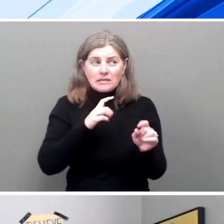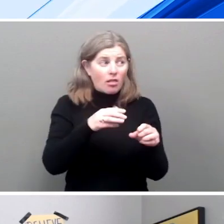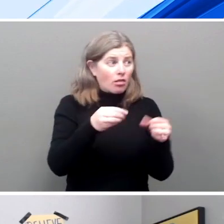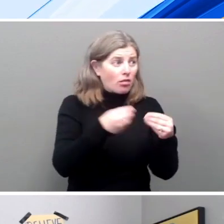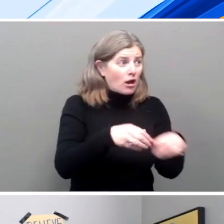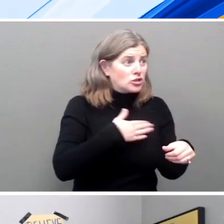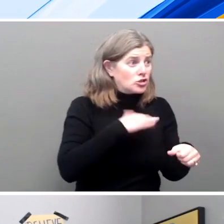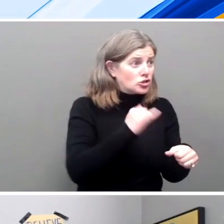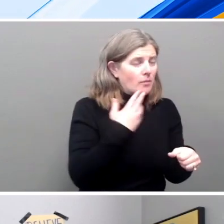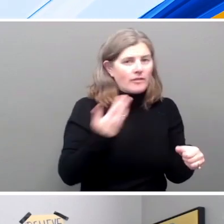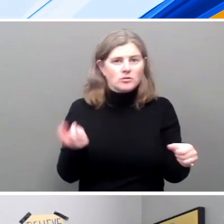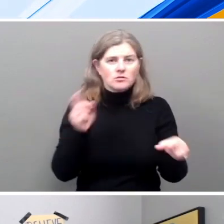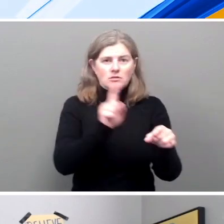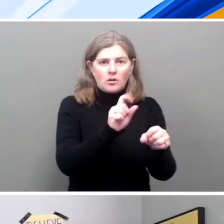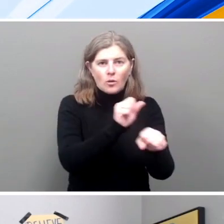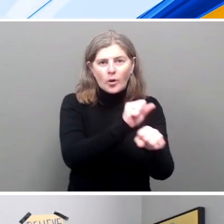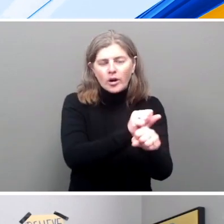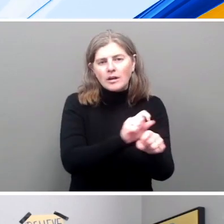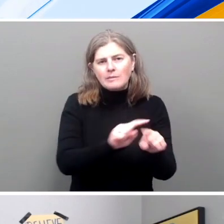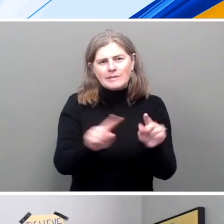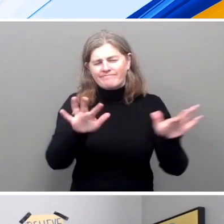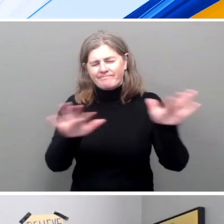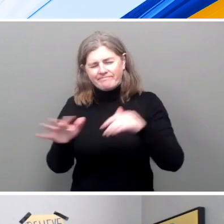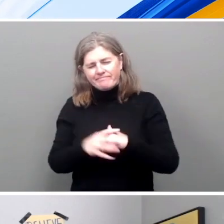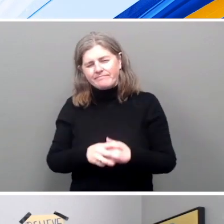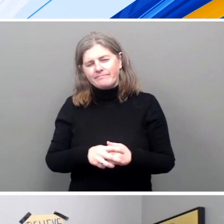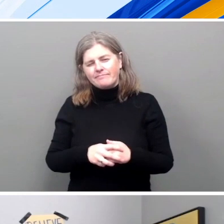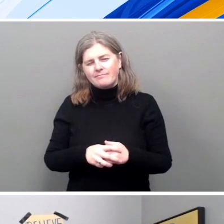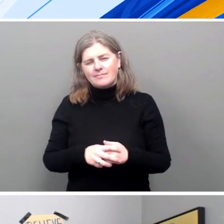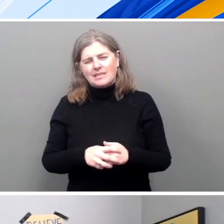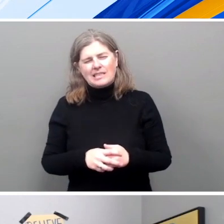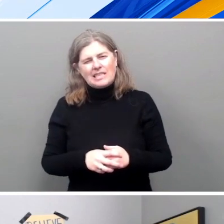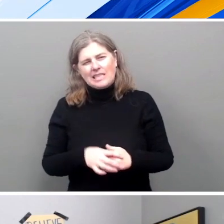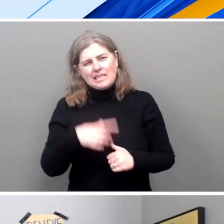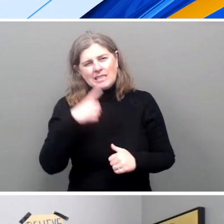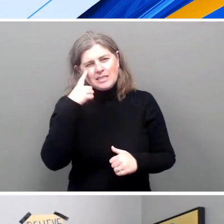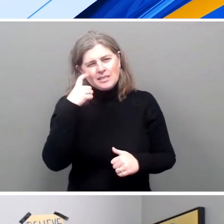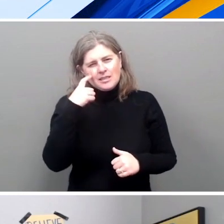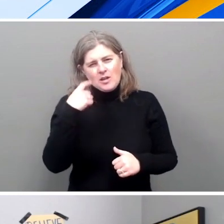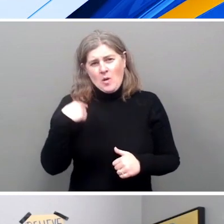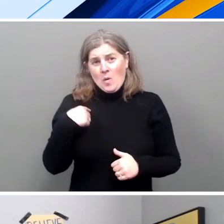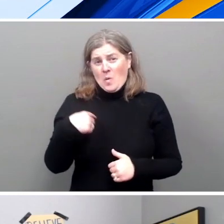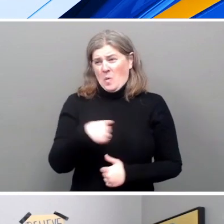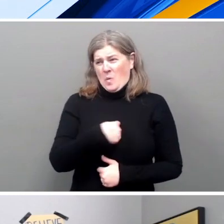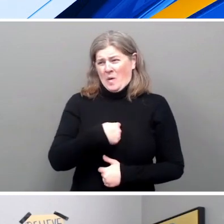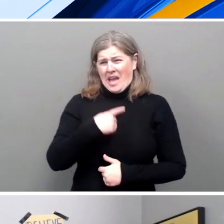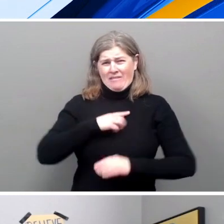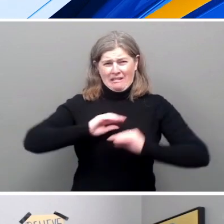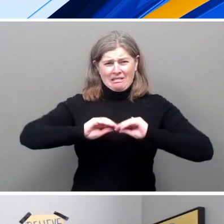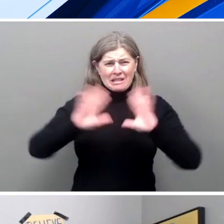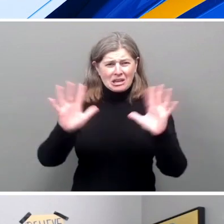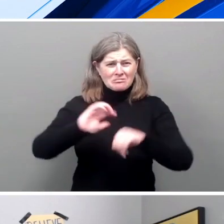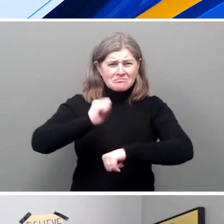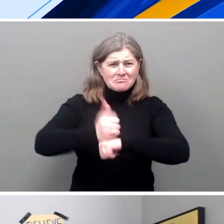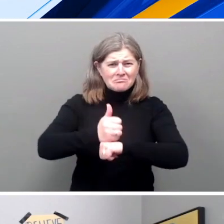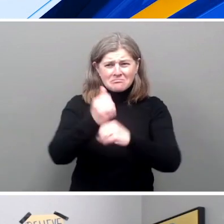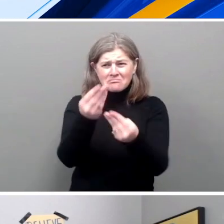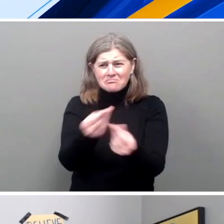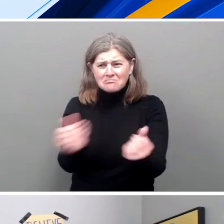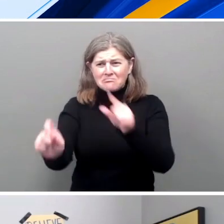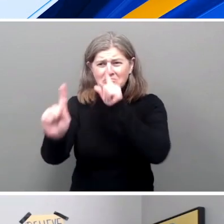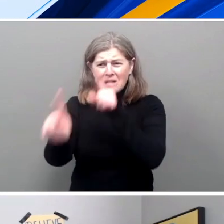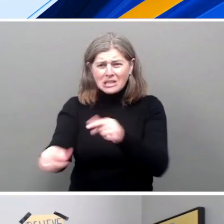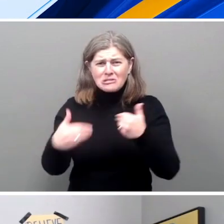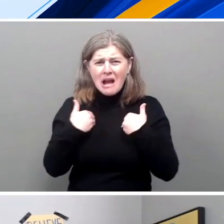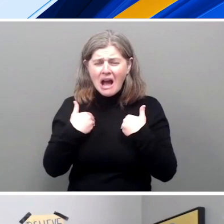cetera, et cetera. So, but I don't think this is one we have a clear solution for. We talked about it at the